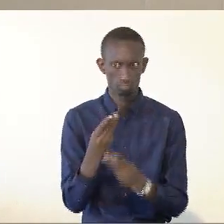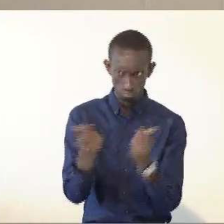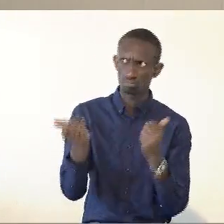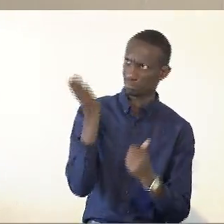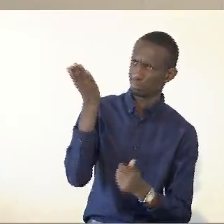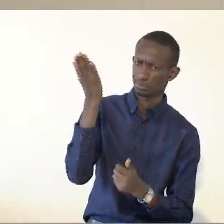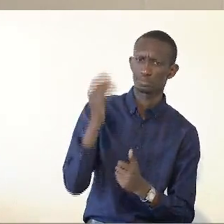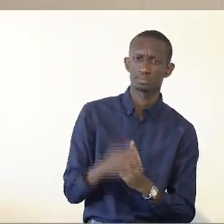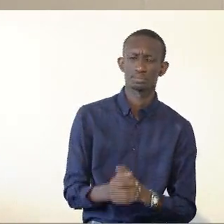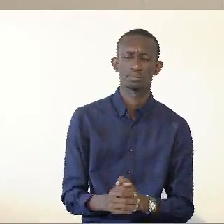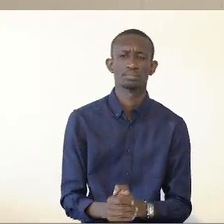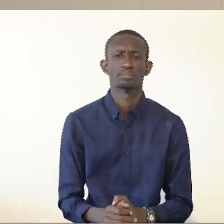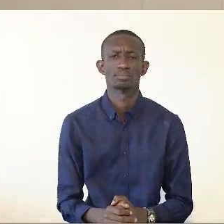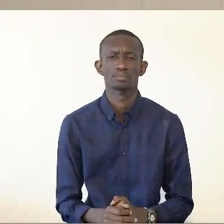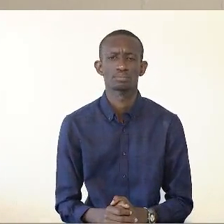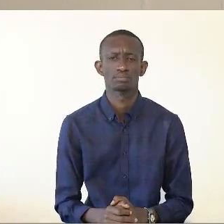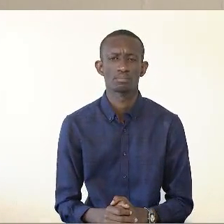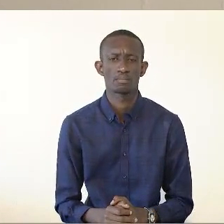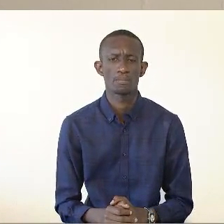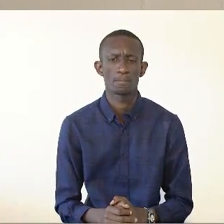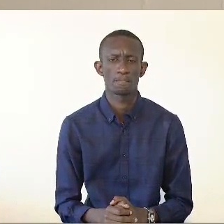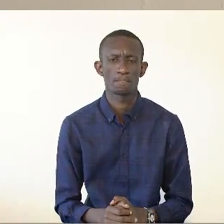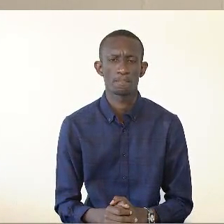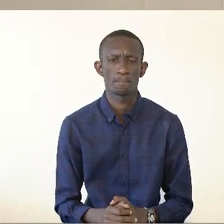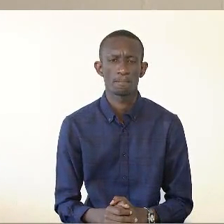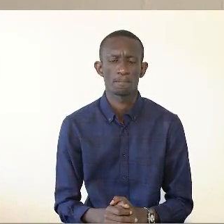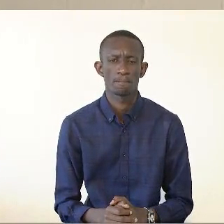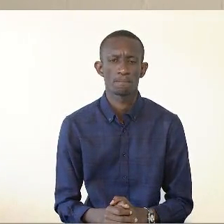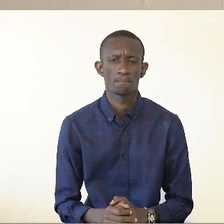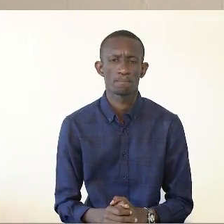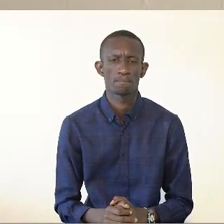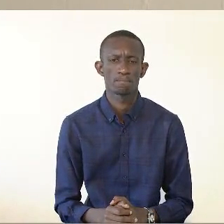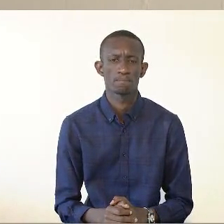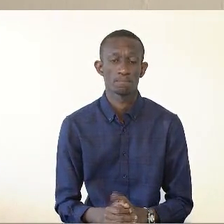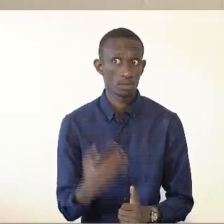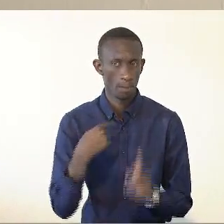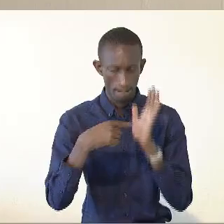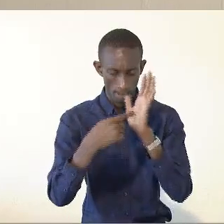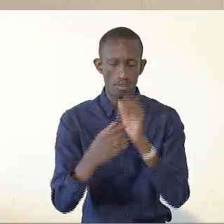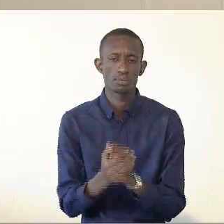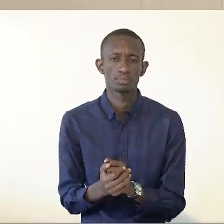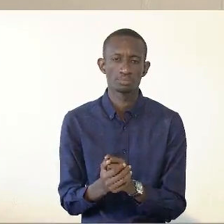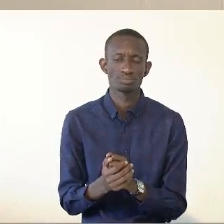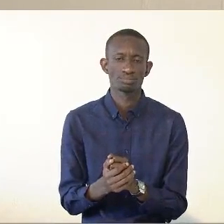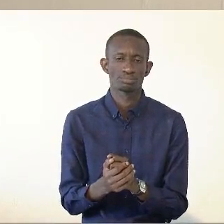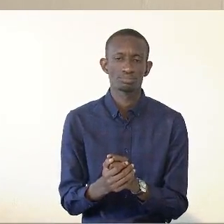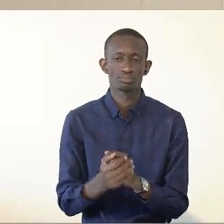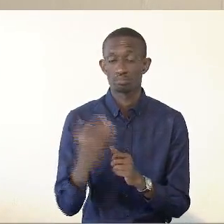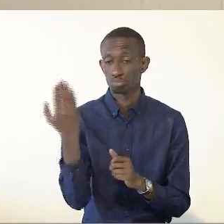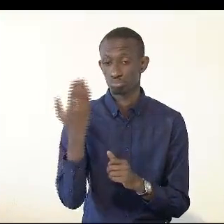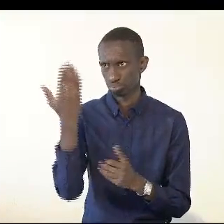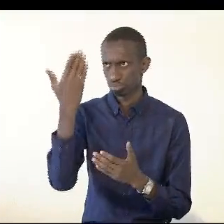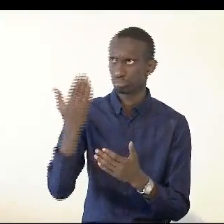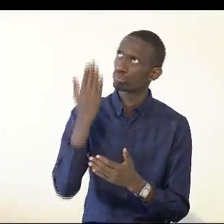solve this equation. I take you on the PowerPoint presentation. And our example,